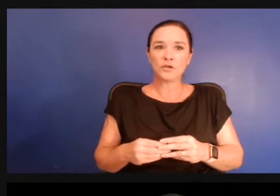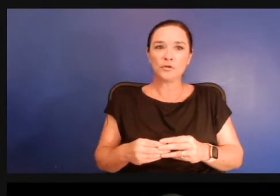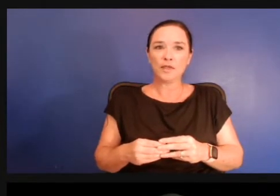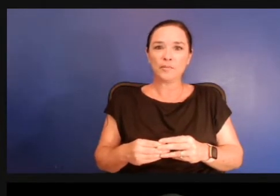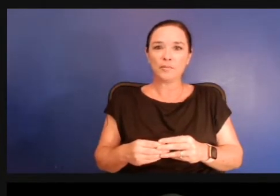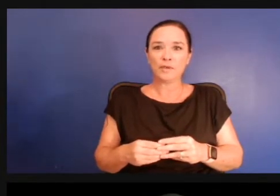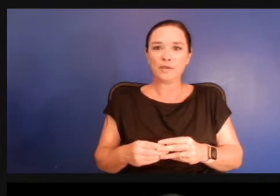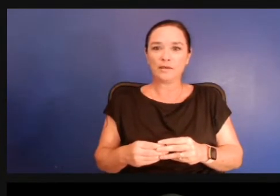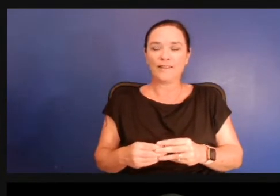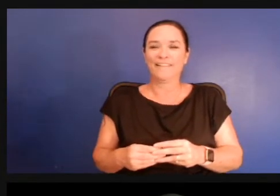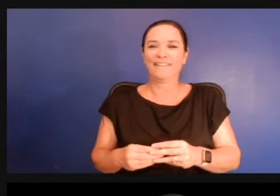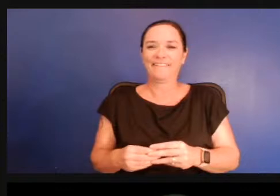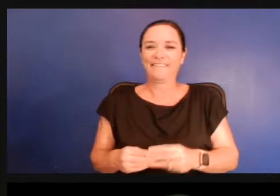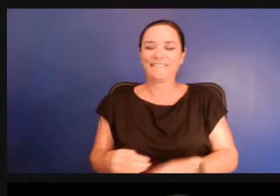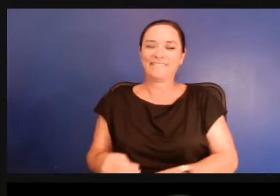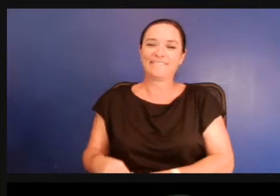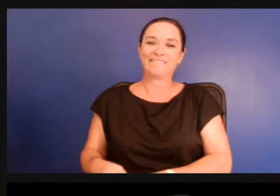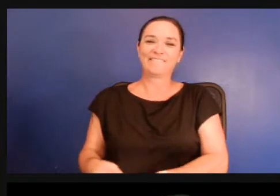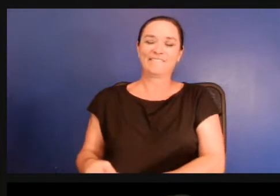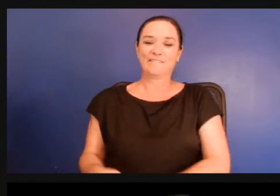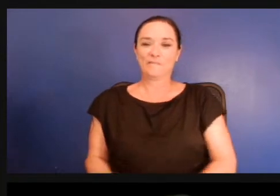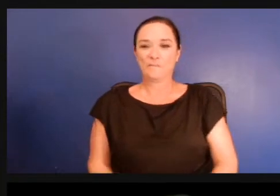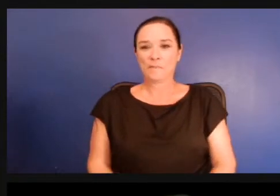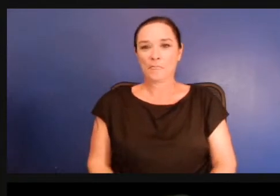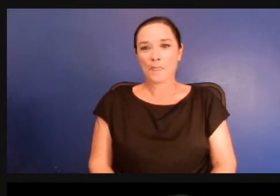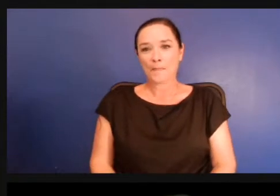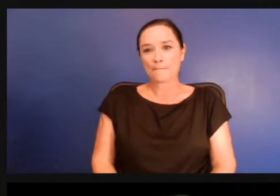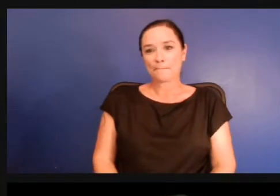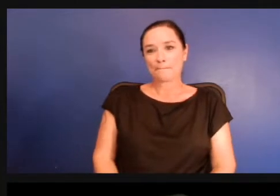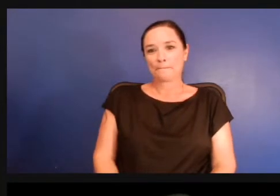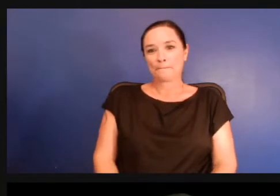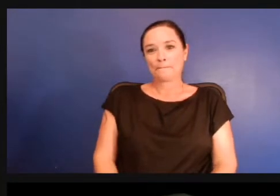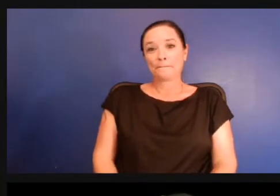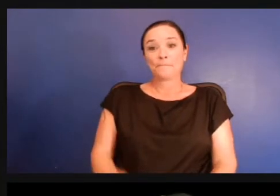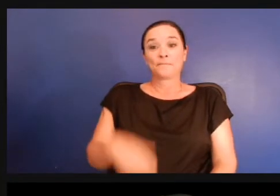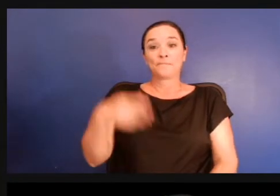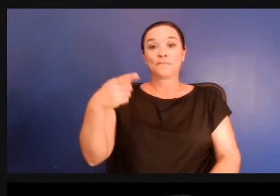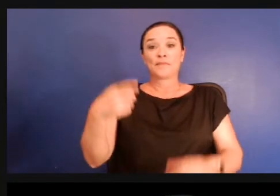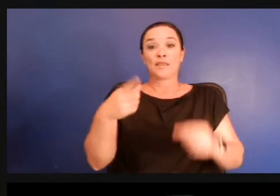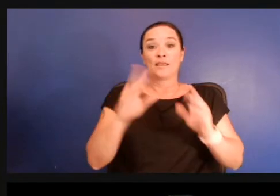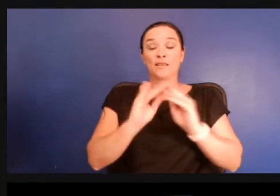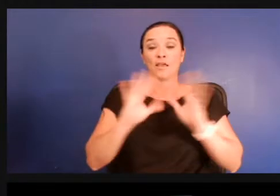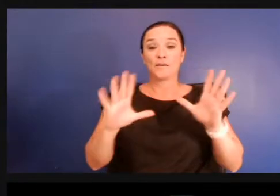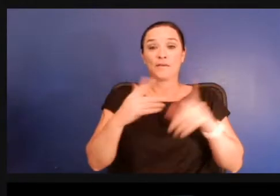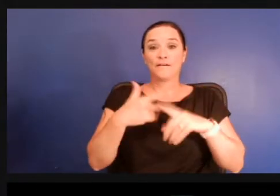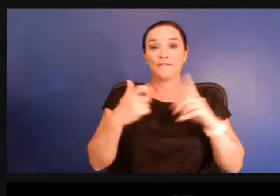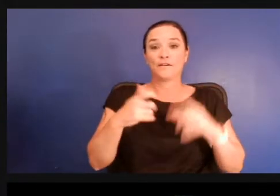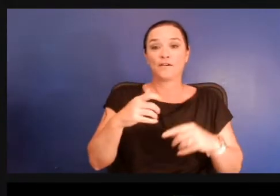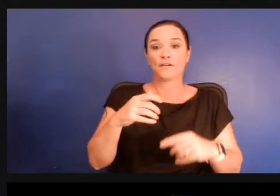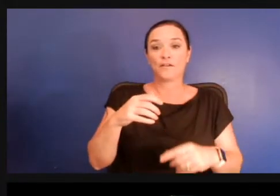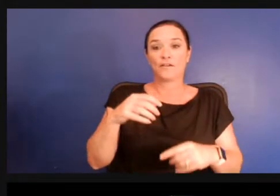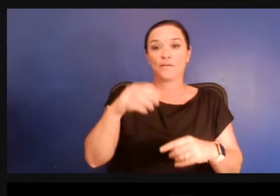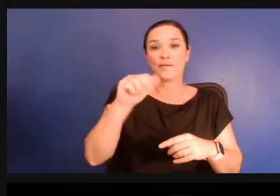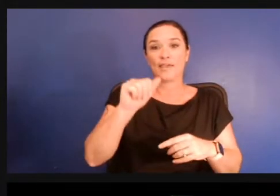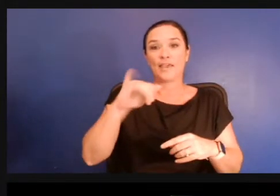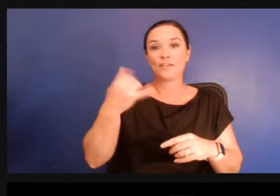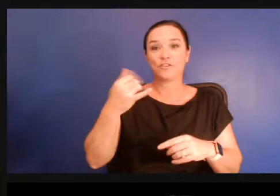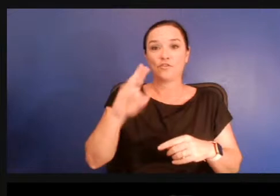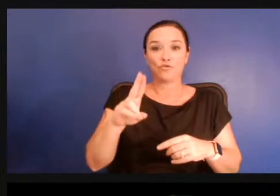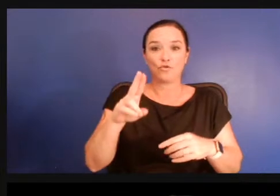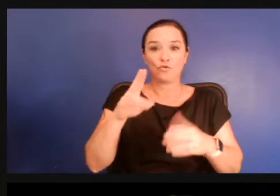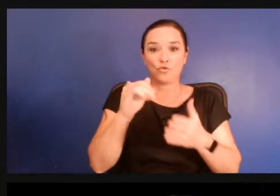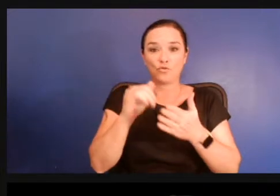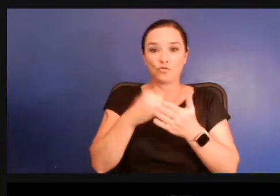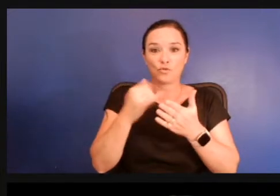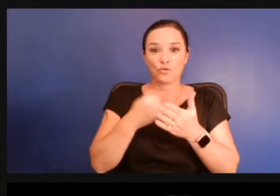get it going for you guys here. So this is obviously from the AGU journal, and this is by Klein,